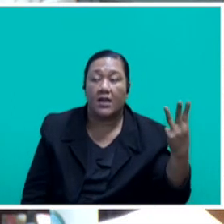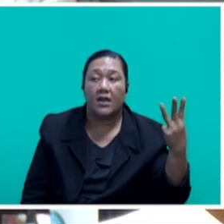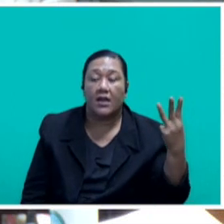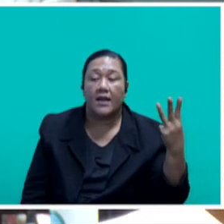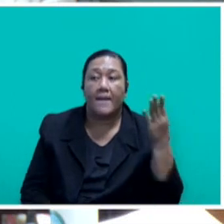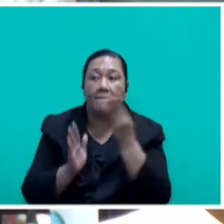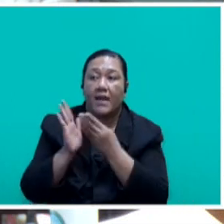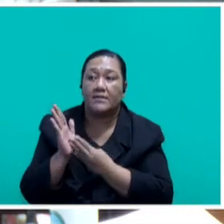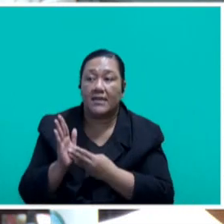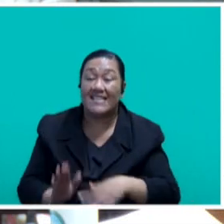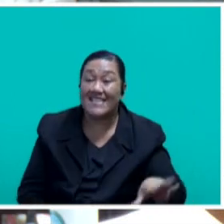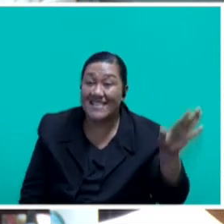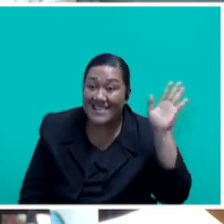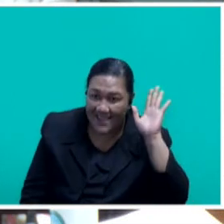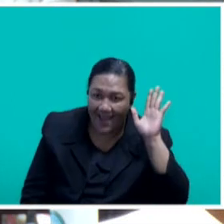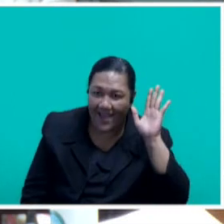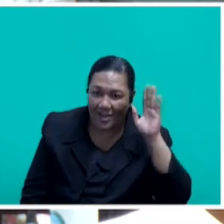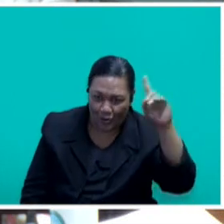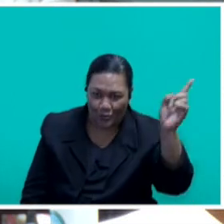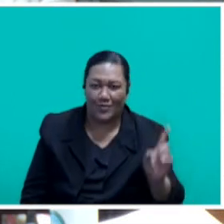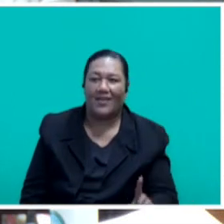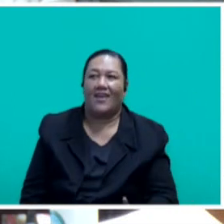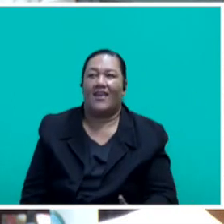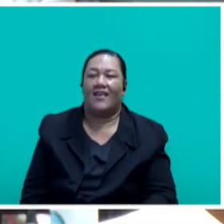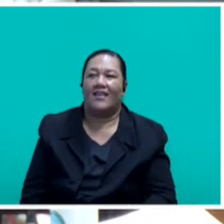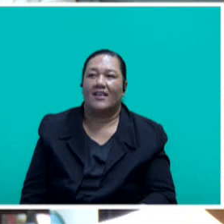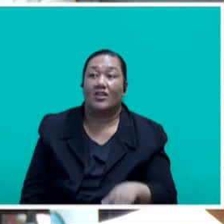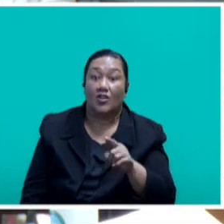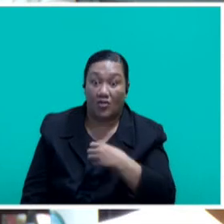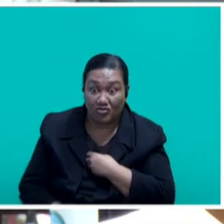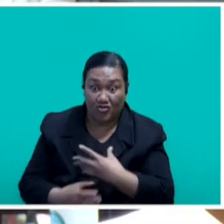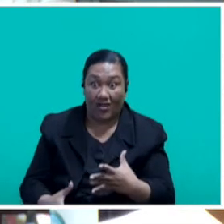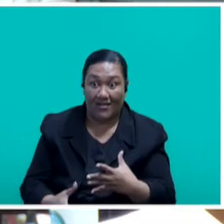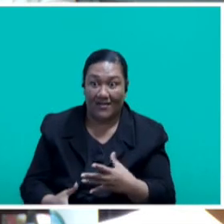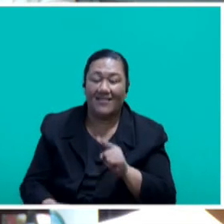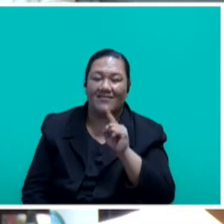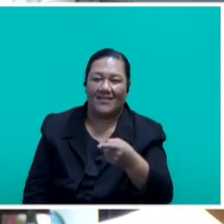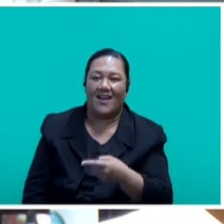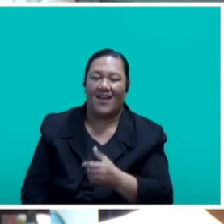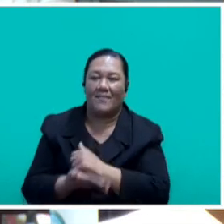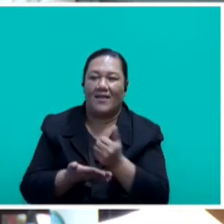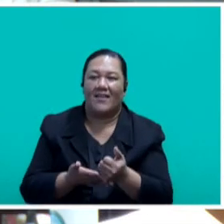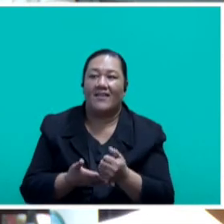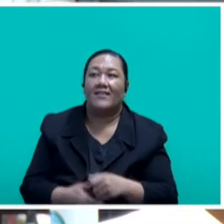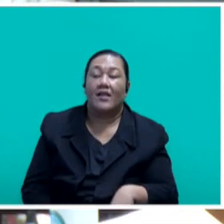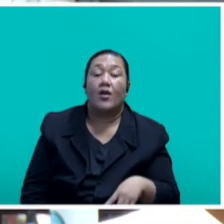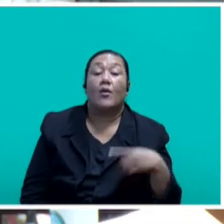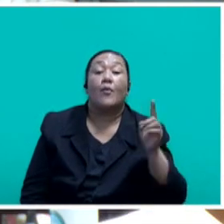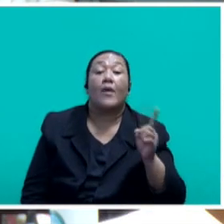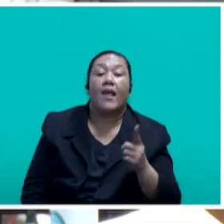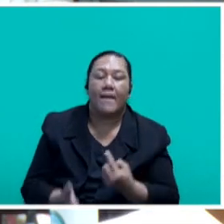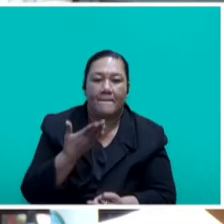it in this parliament today, you got shortchanged by the Fiji First government by a